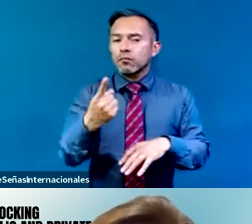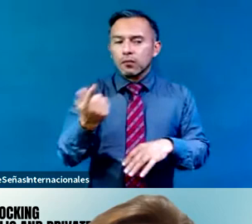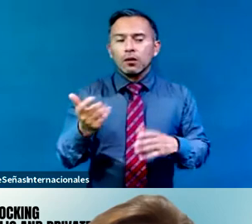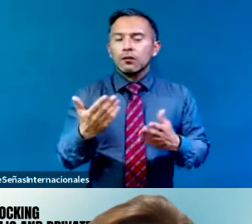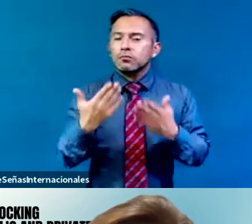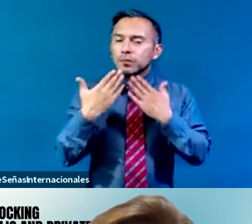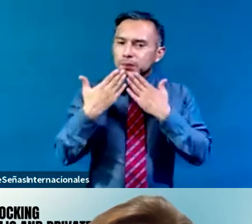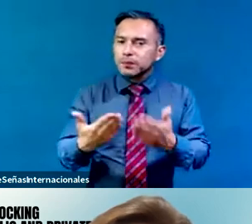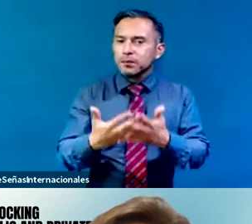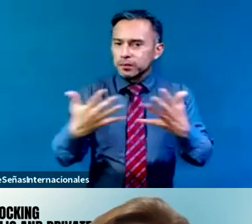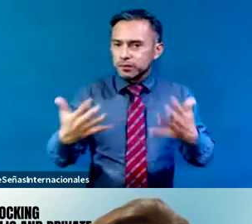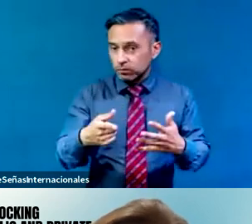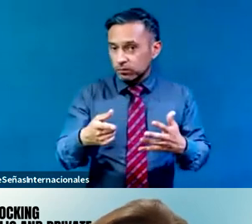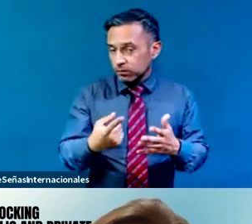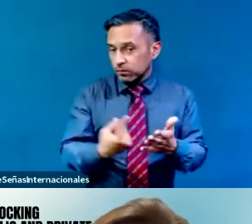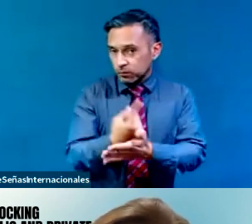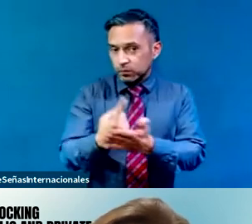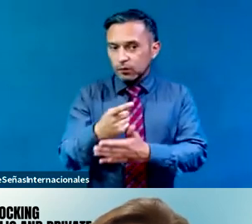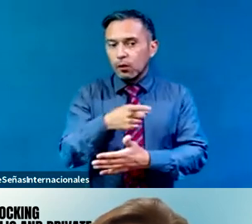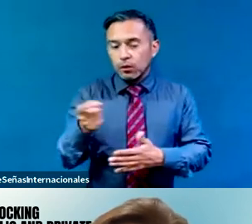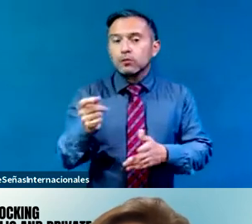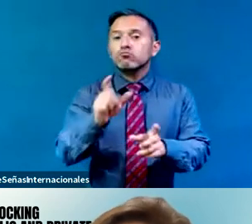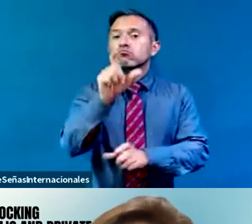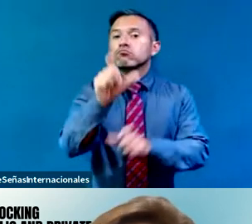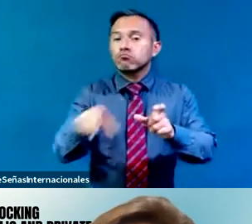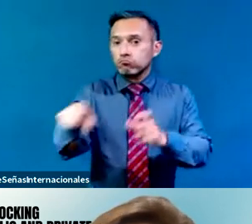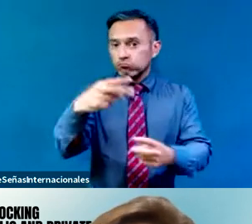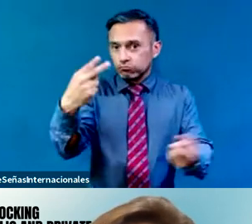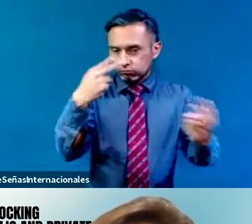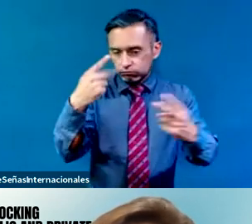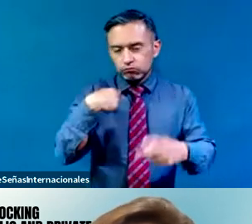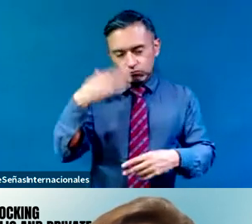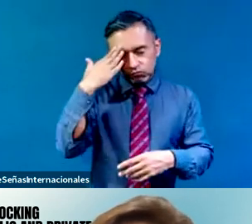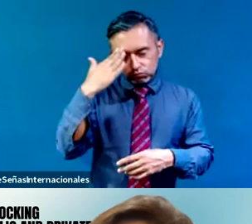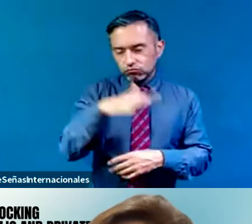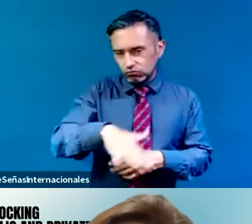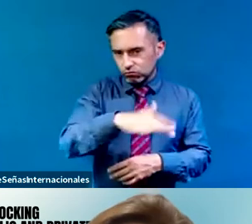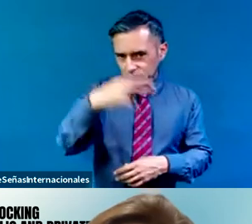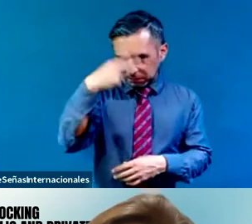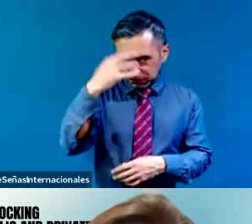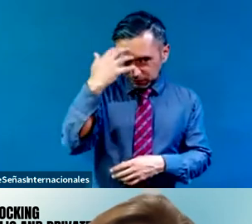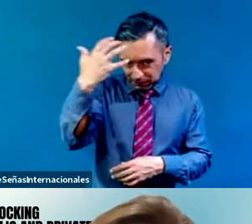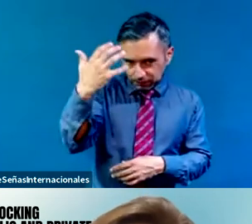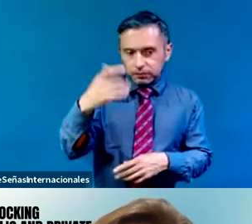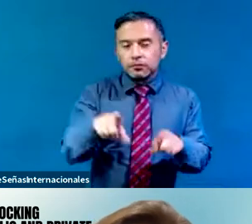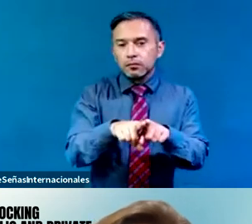wish we were in Mexico, but I'd like to take the opportunity to thank the government of Mexico, the government of France, and UN Women.